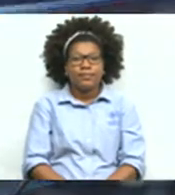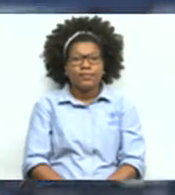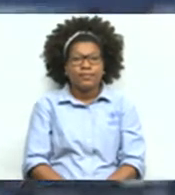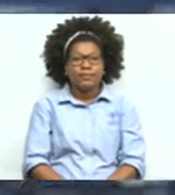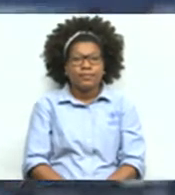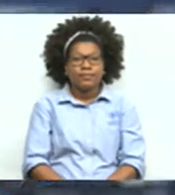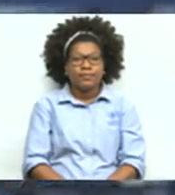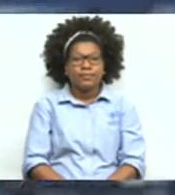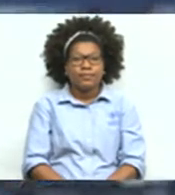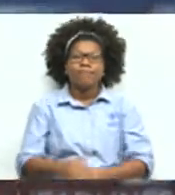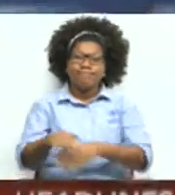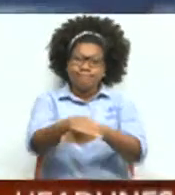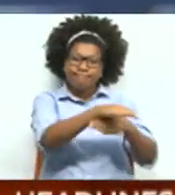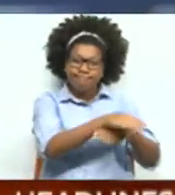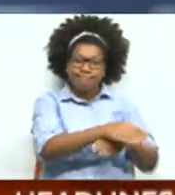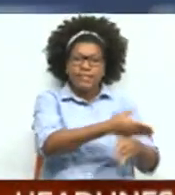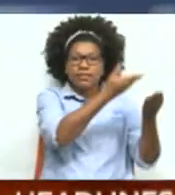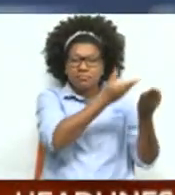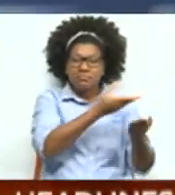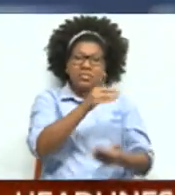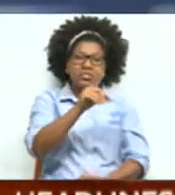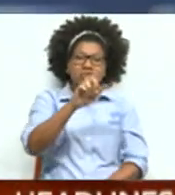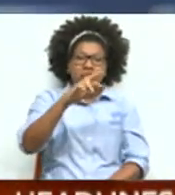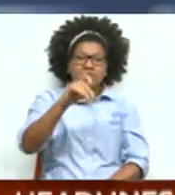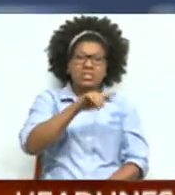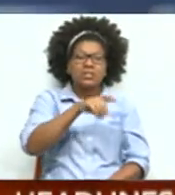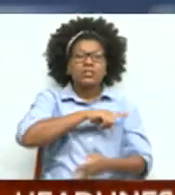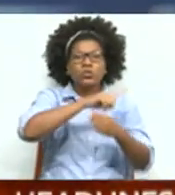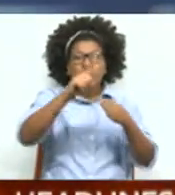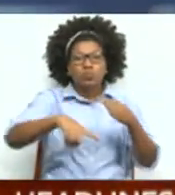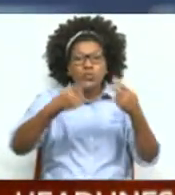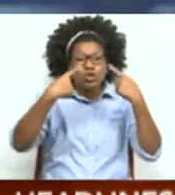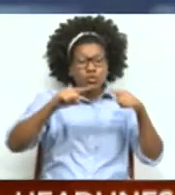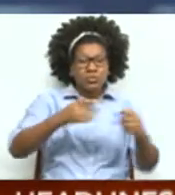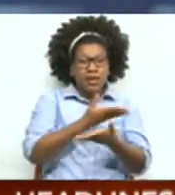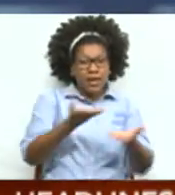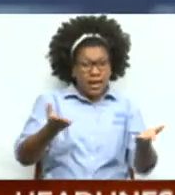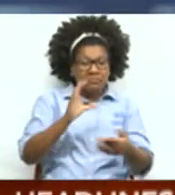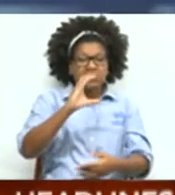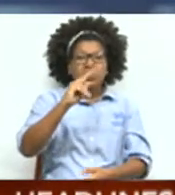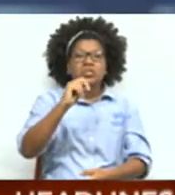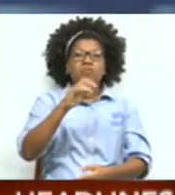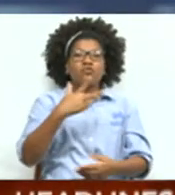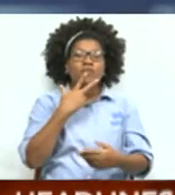Good evening. I'm Doris Polwan. This is the Weekend News here on CNC3. Thank you so much for joining us.